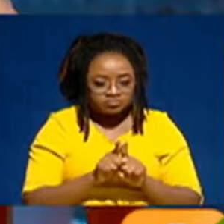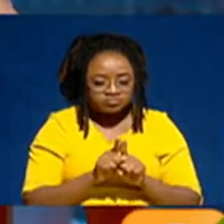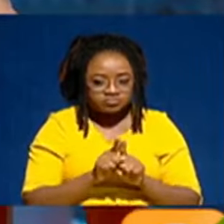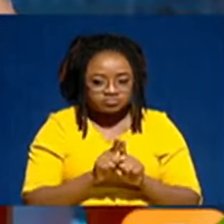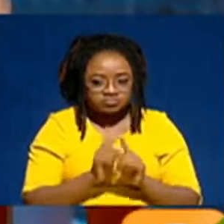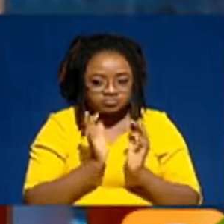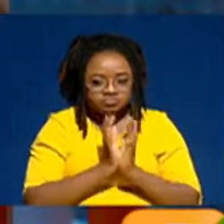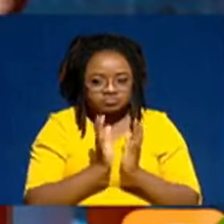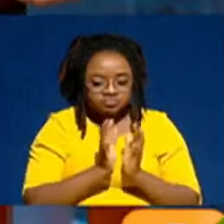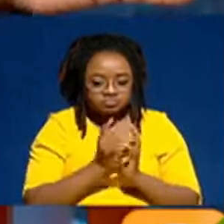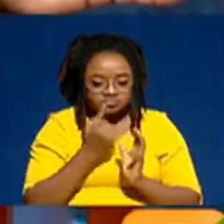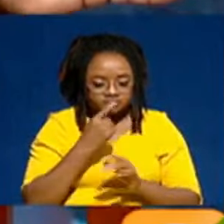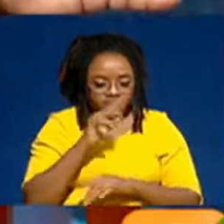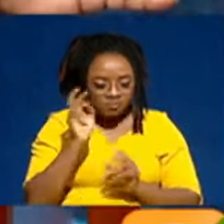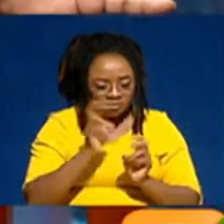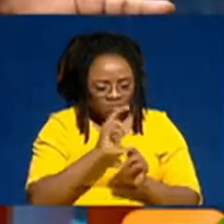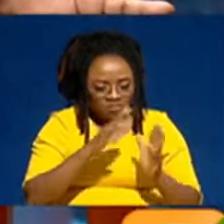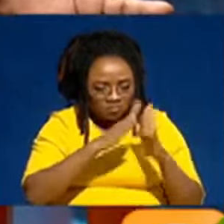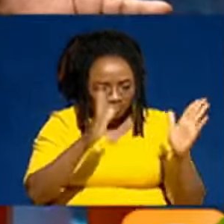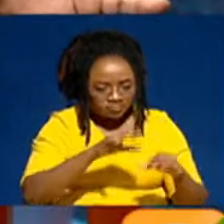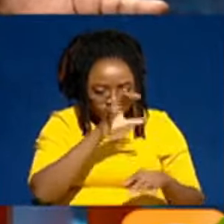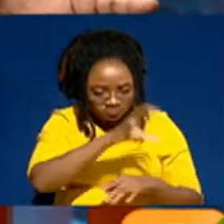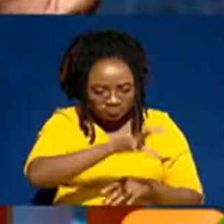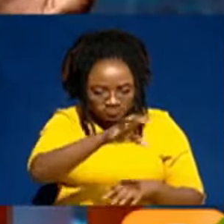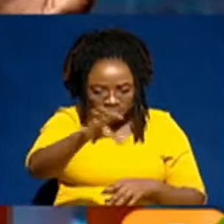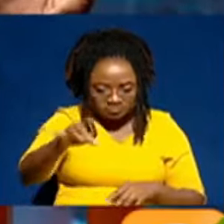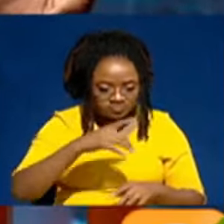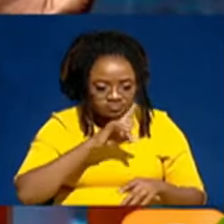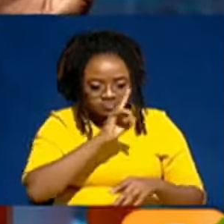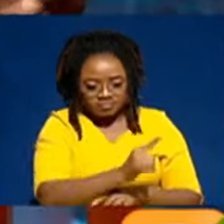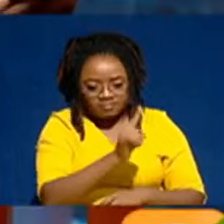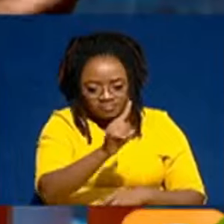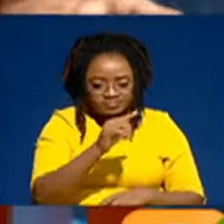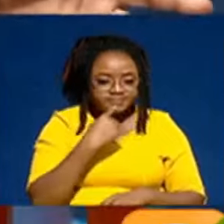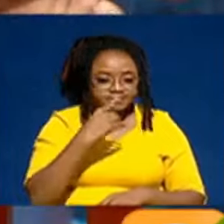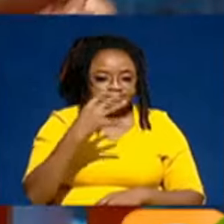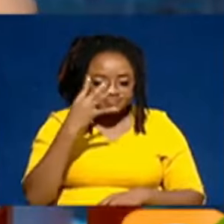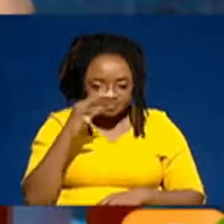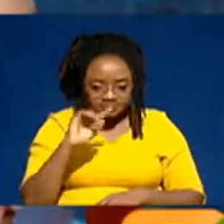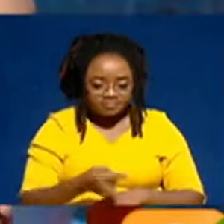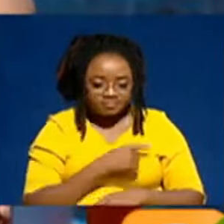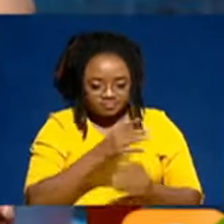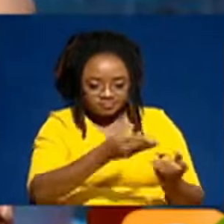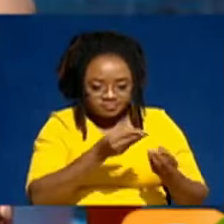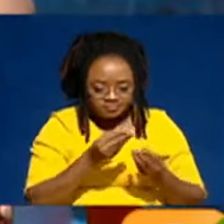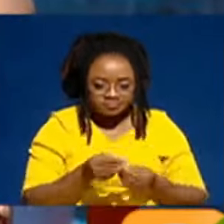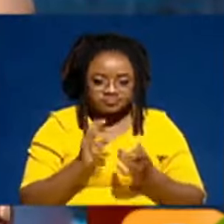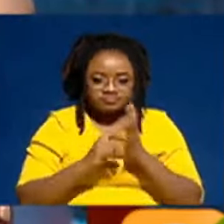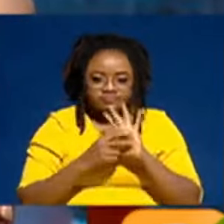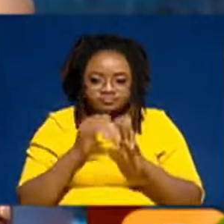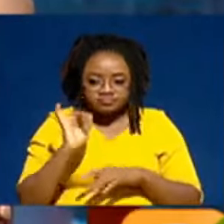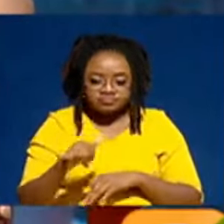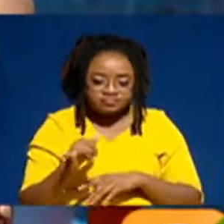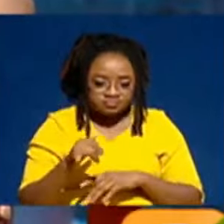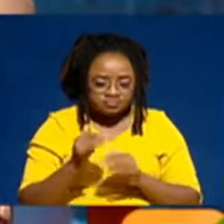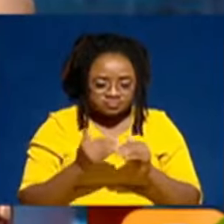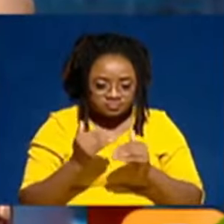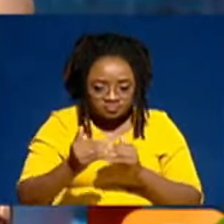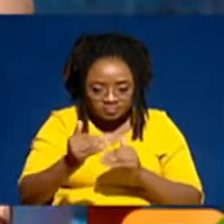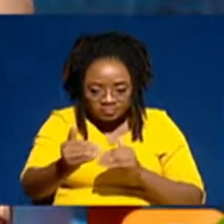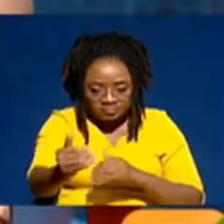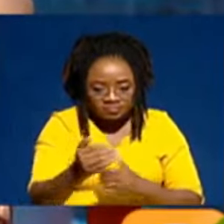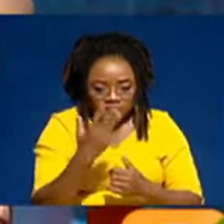unit will cost about 400,000 shillings. So I'm assuming it's 400,000, put in some interest for whoever is coming up